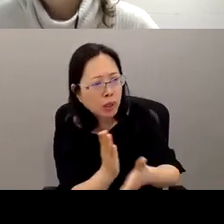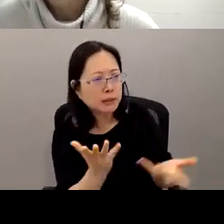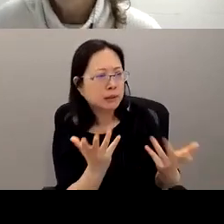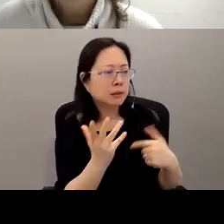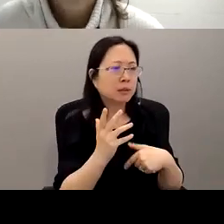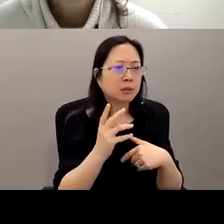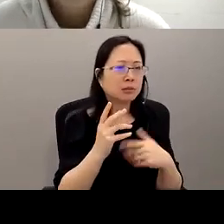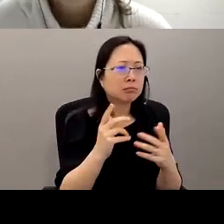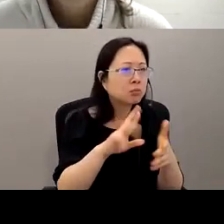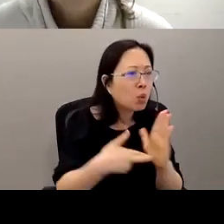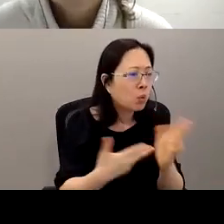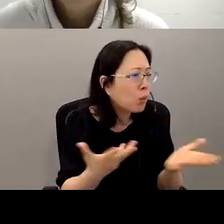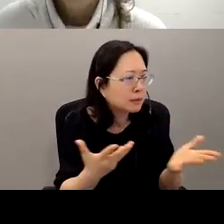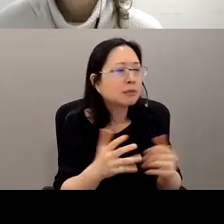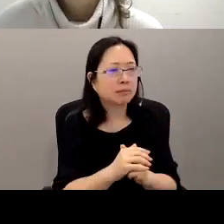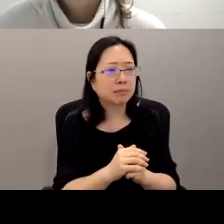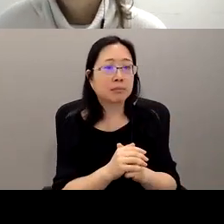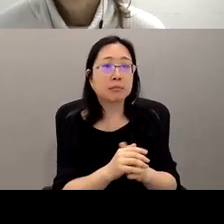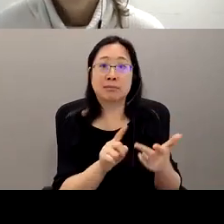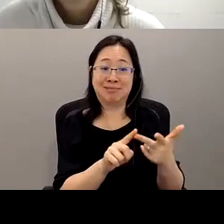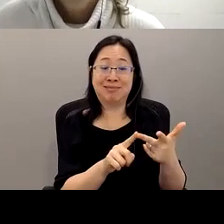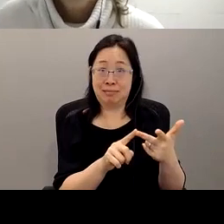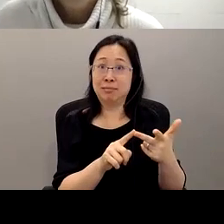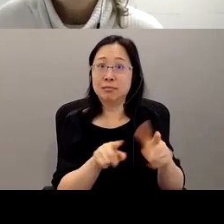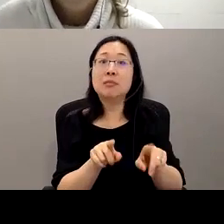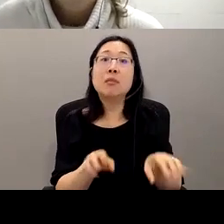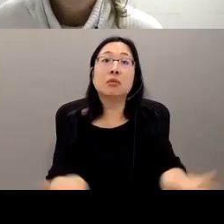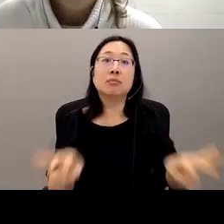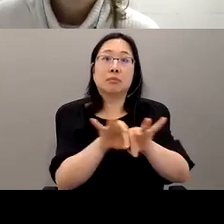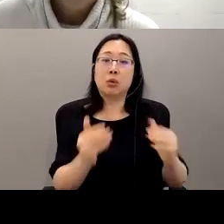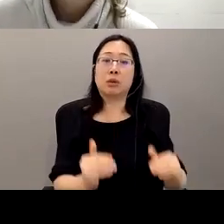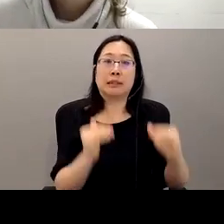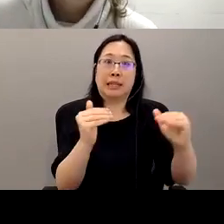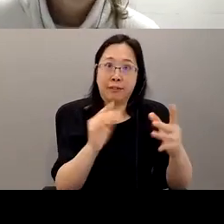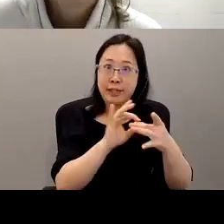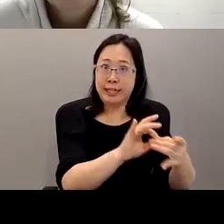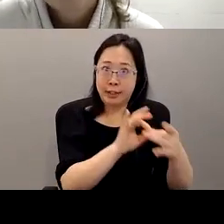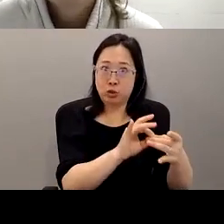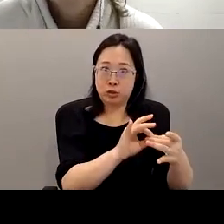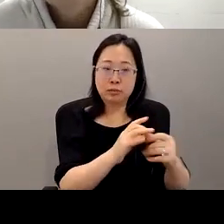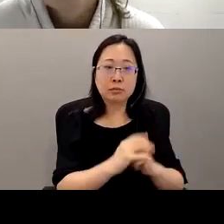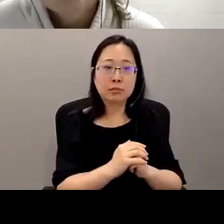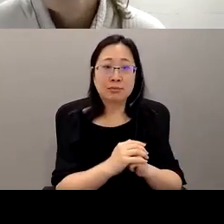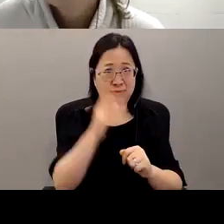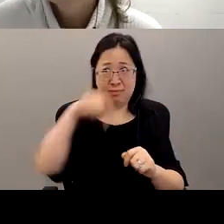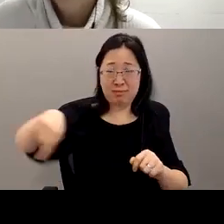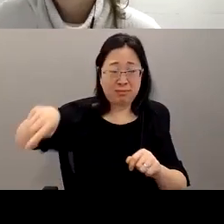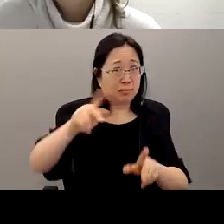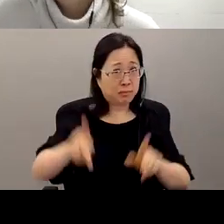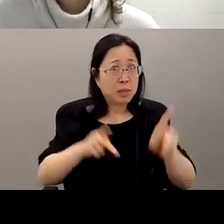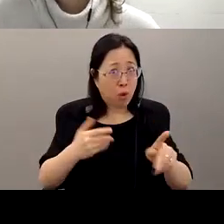We also want to elevate our connections with each other. The fact that we are relational beings as